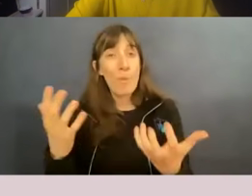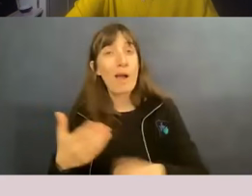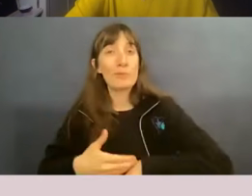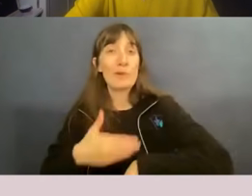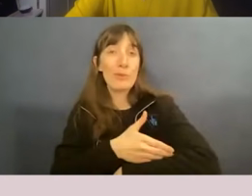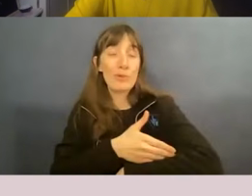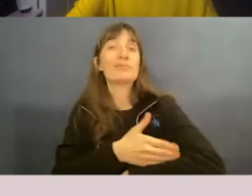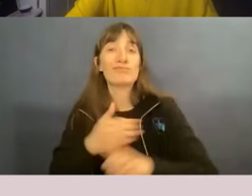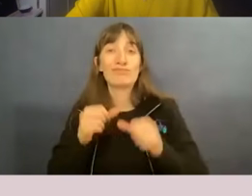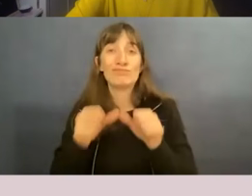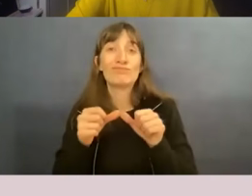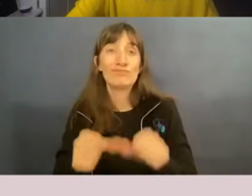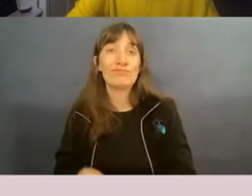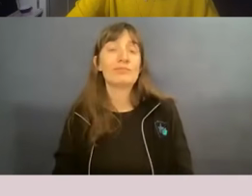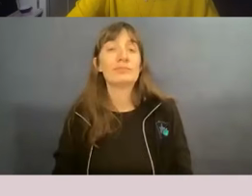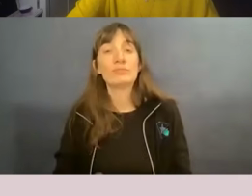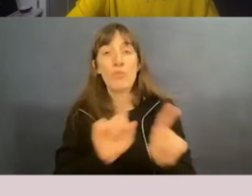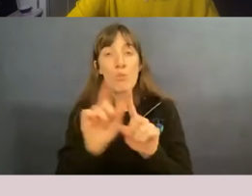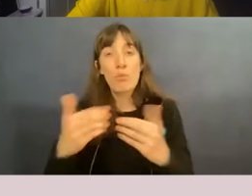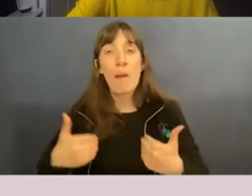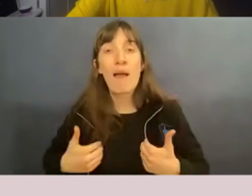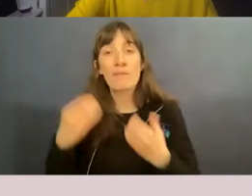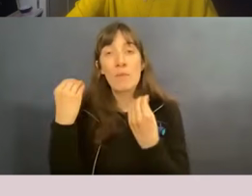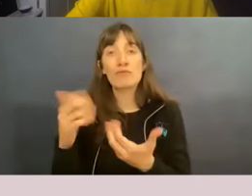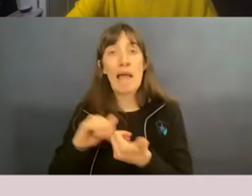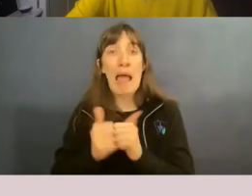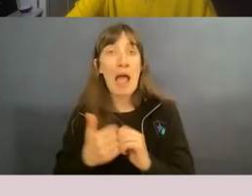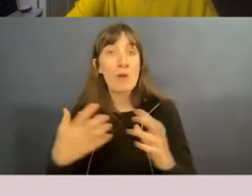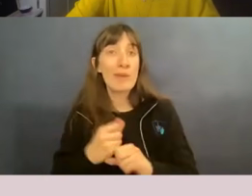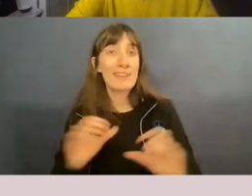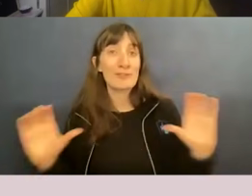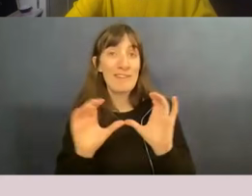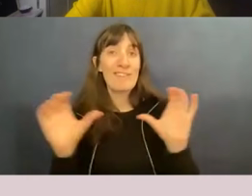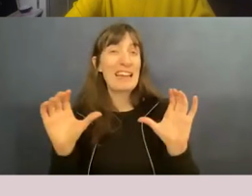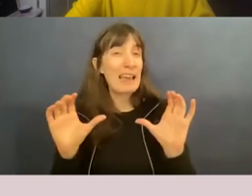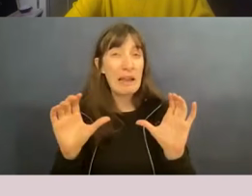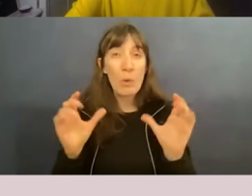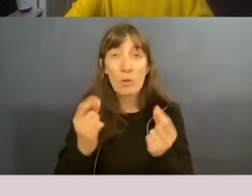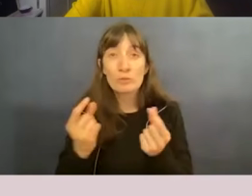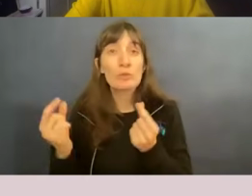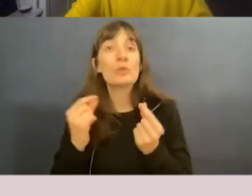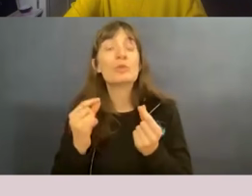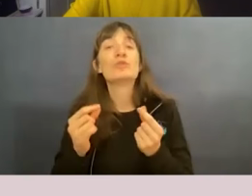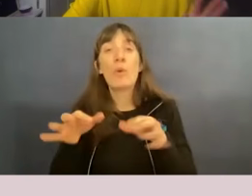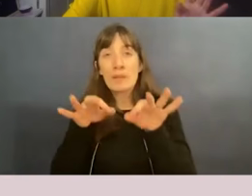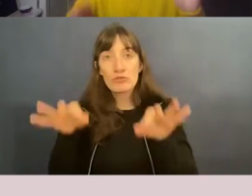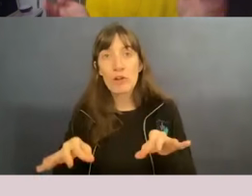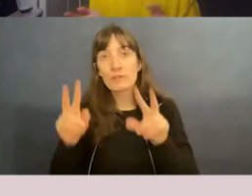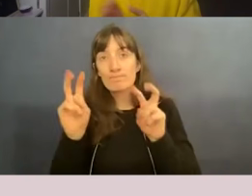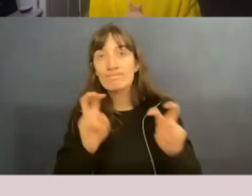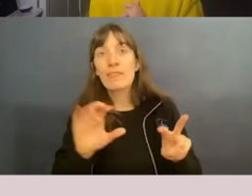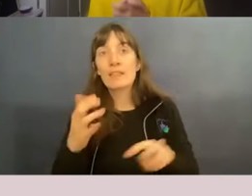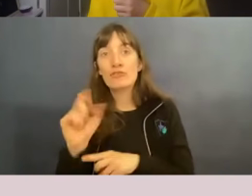And then there also is information about how do you get a certificate. So I'm going to send the instructions in the chat. And if you're watching